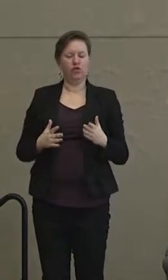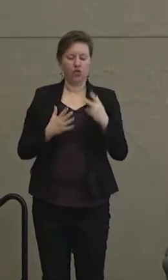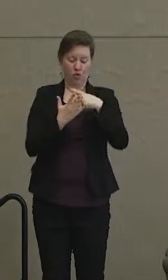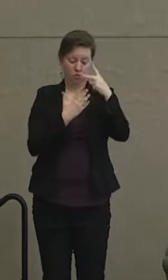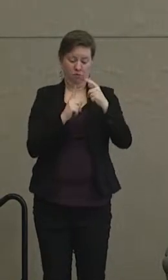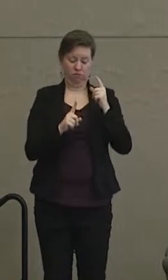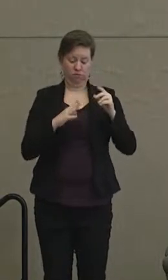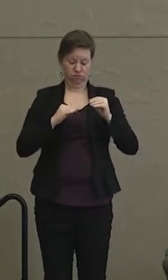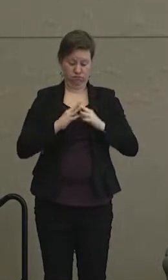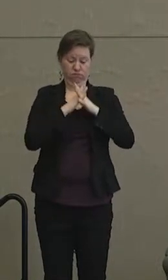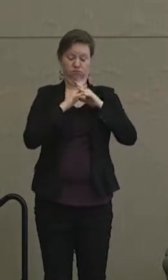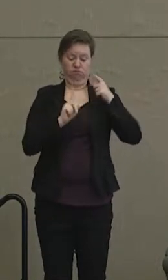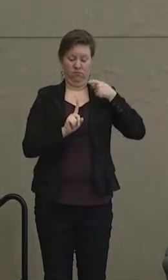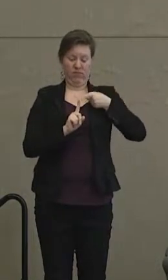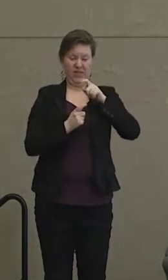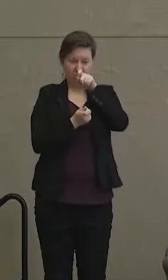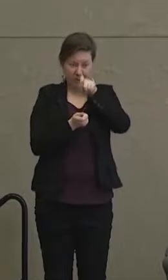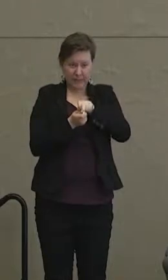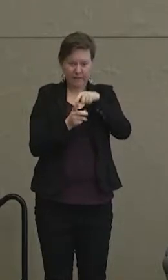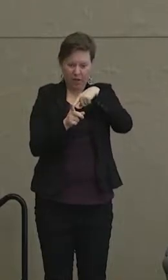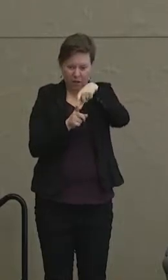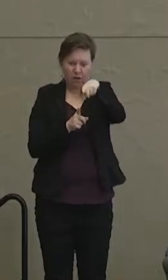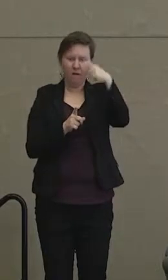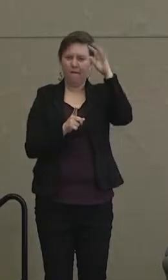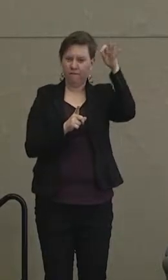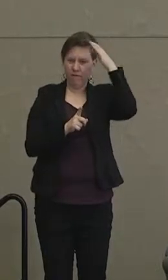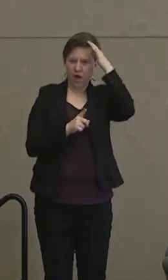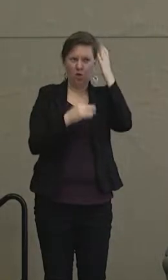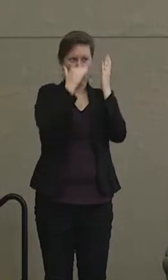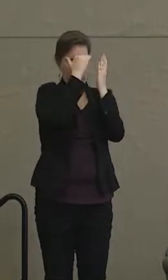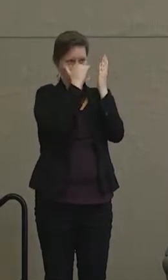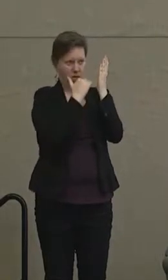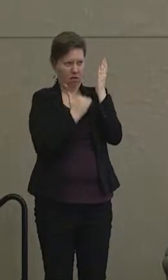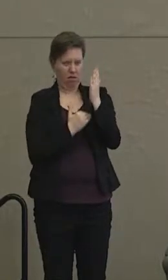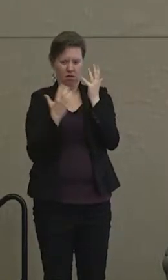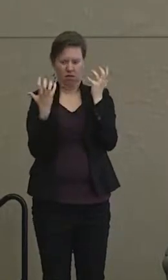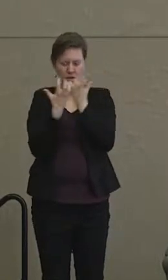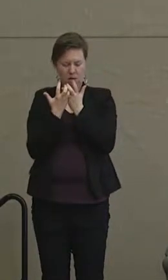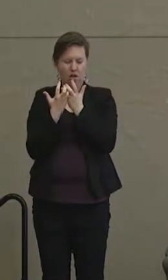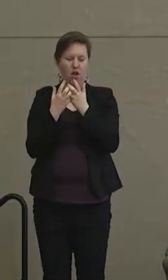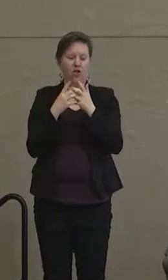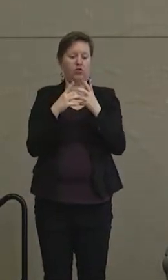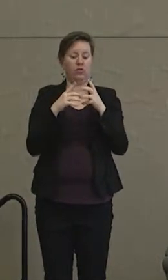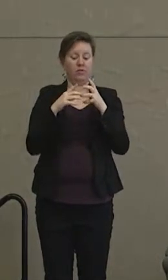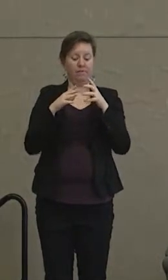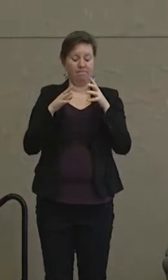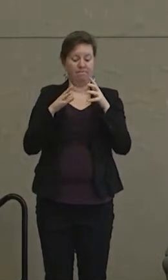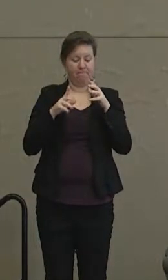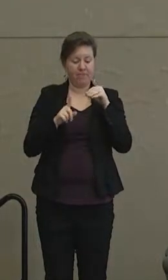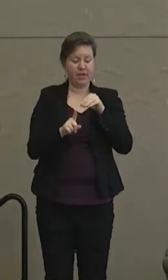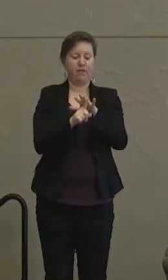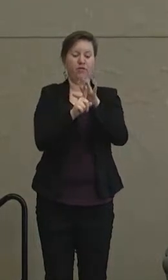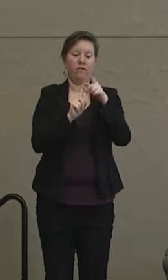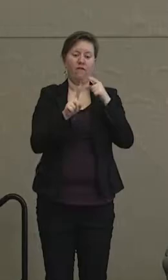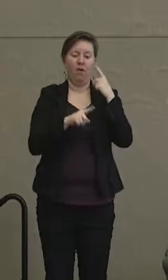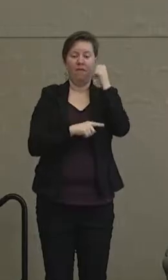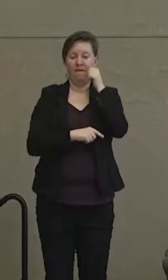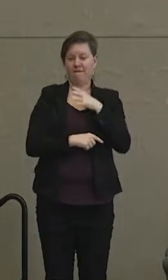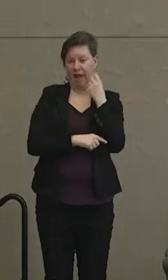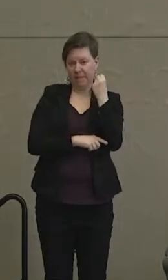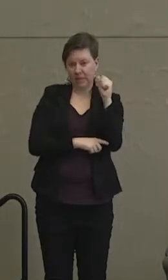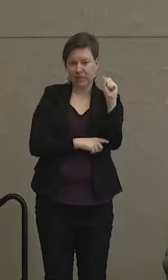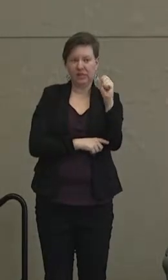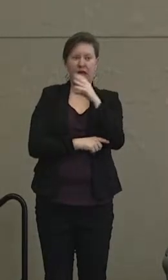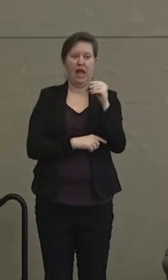very specific kind of federal set of directives that were also being shaped by the feminist